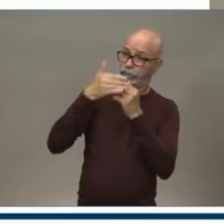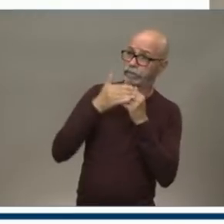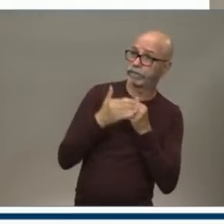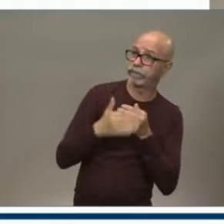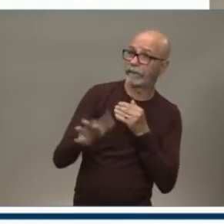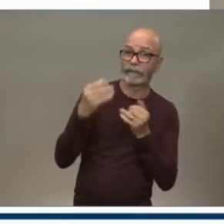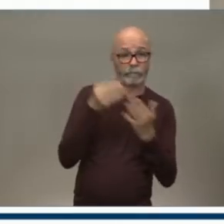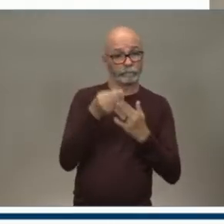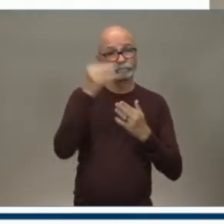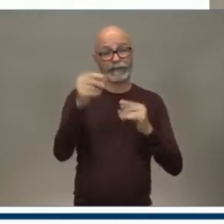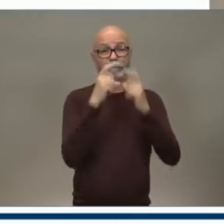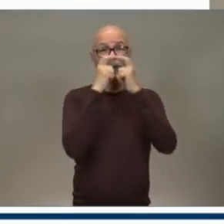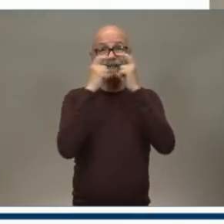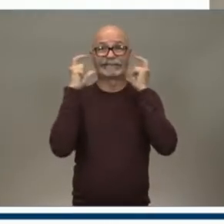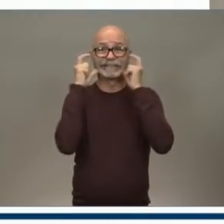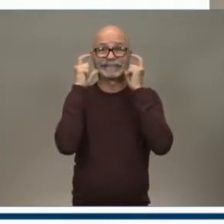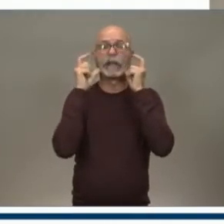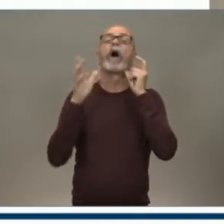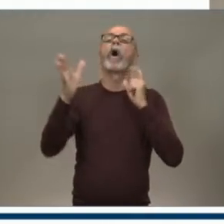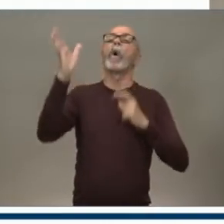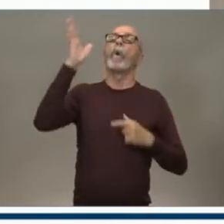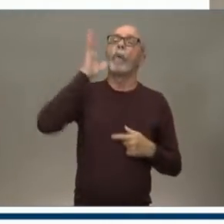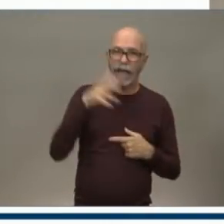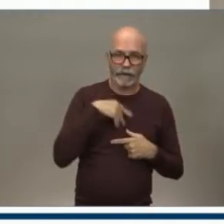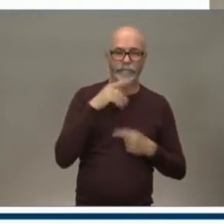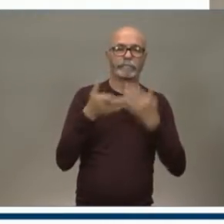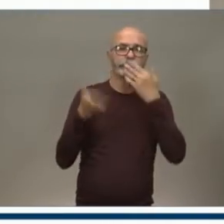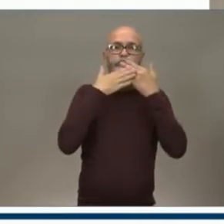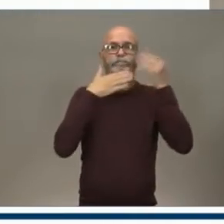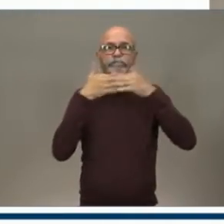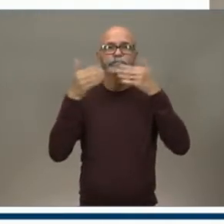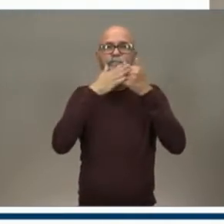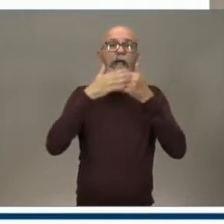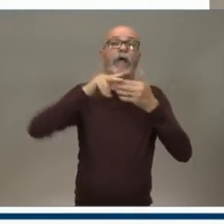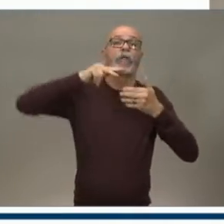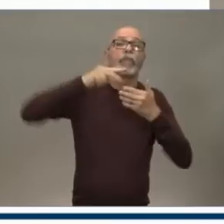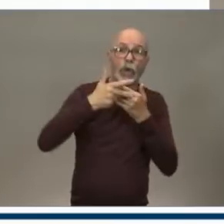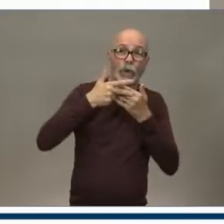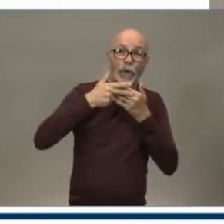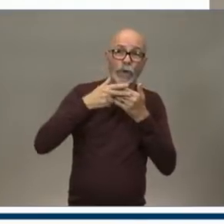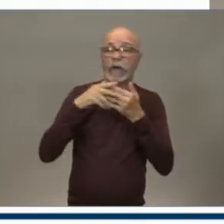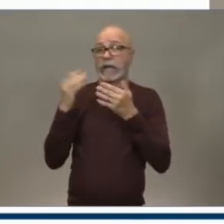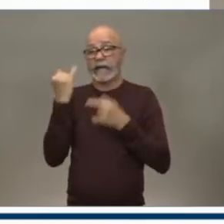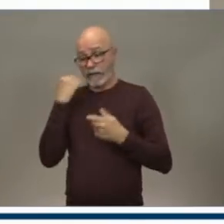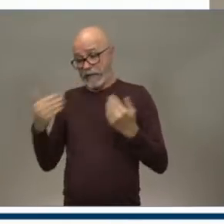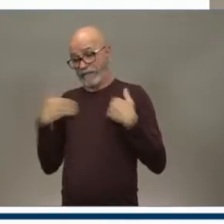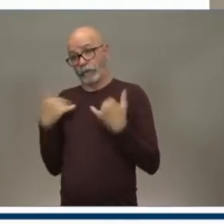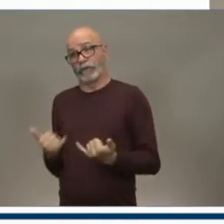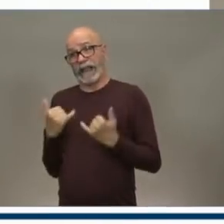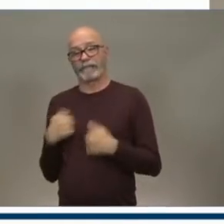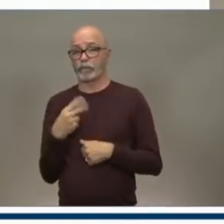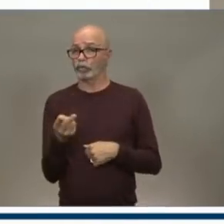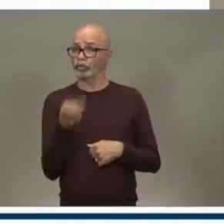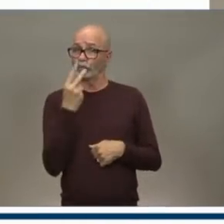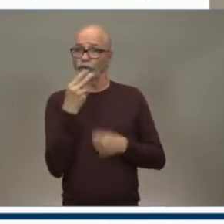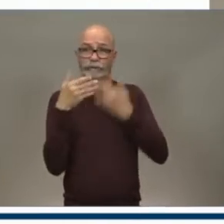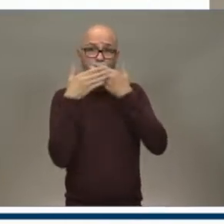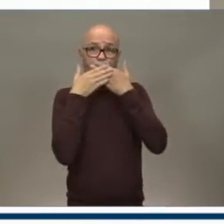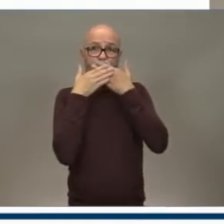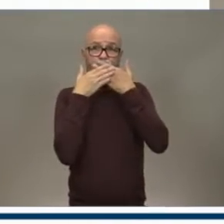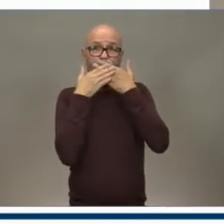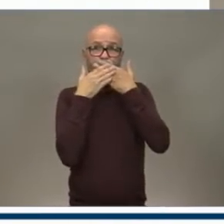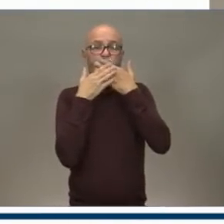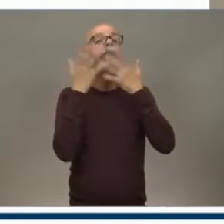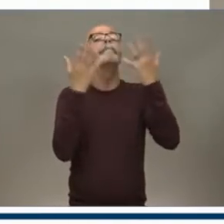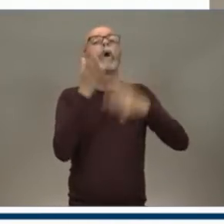replace all the large amount of 2-layered masks. It's an incremental benefit, and I think that's more of a detail